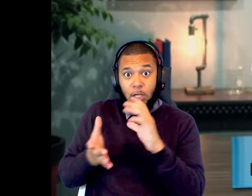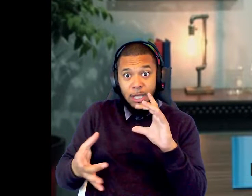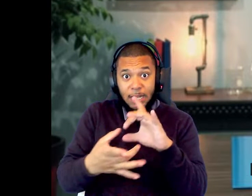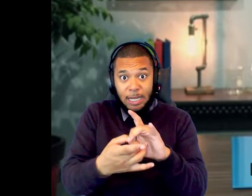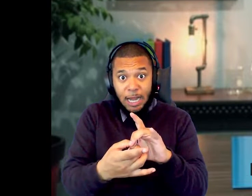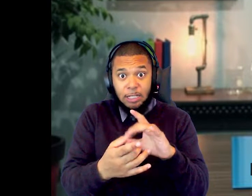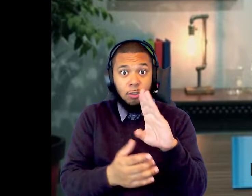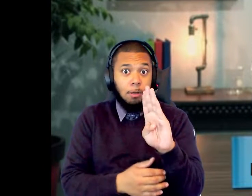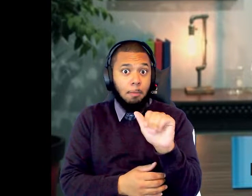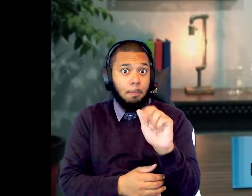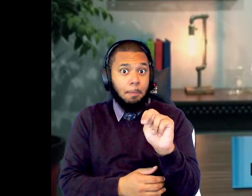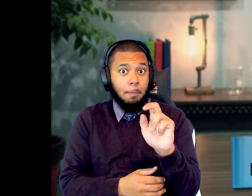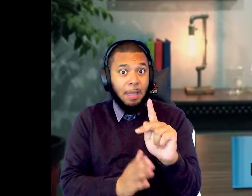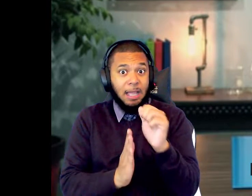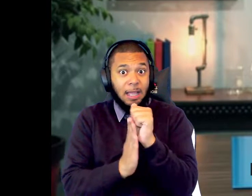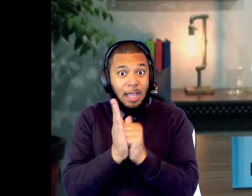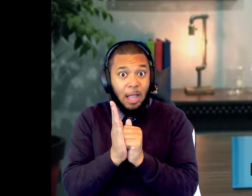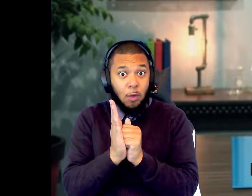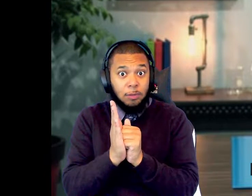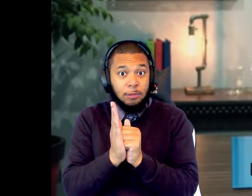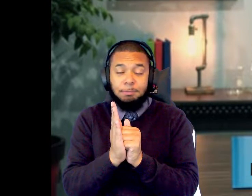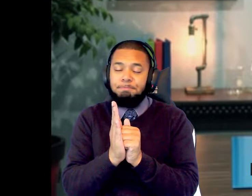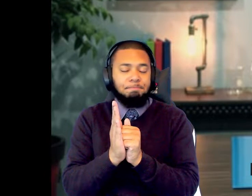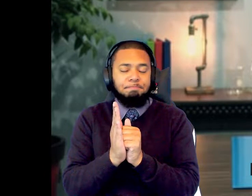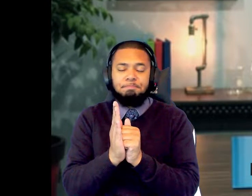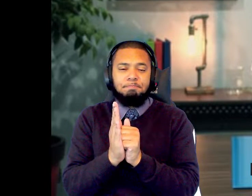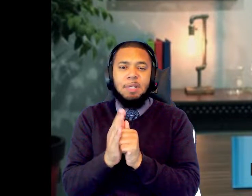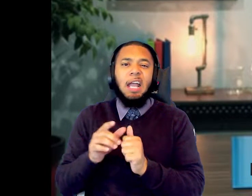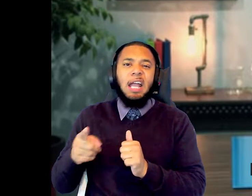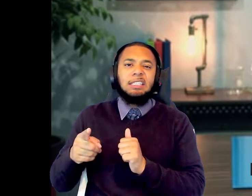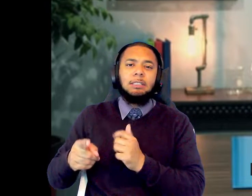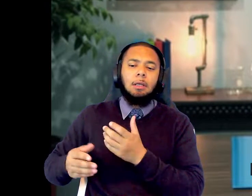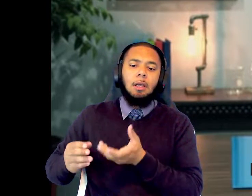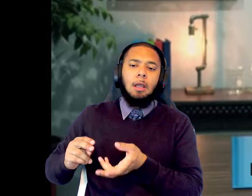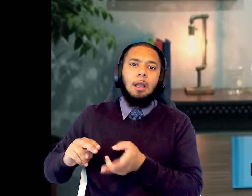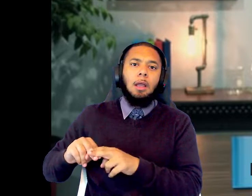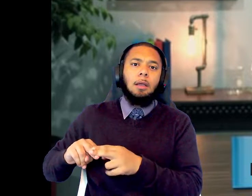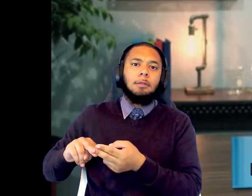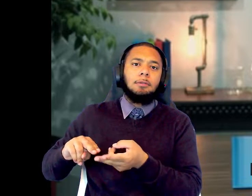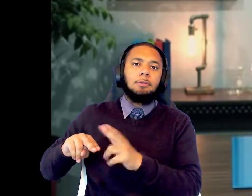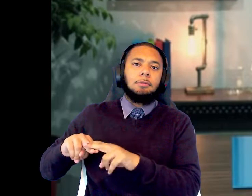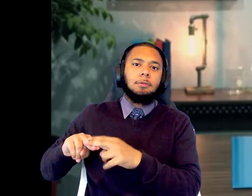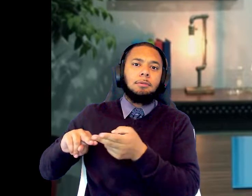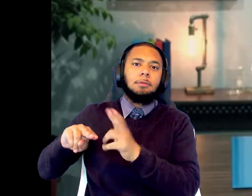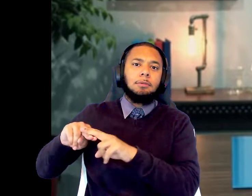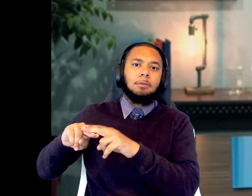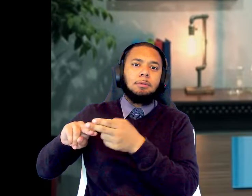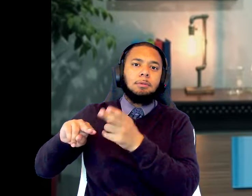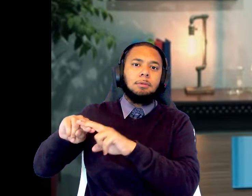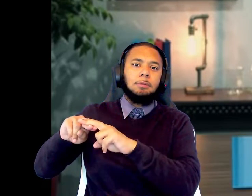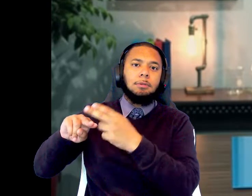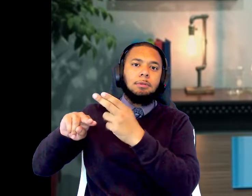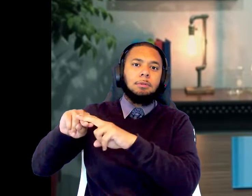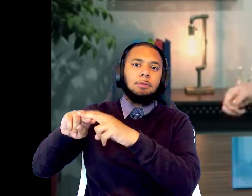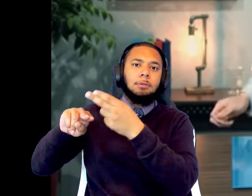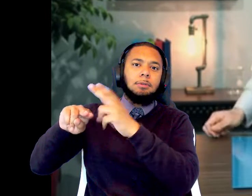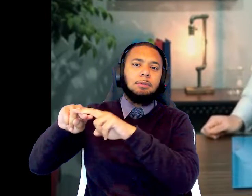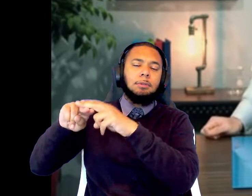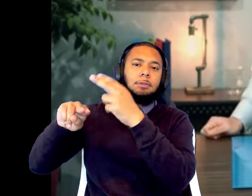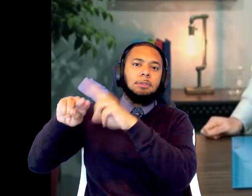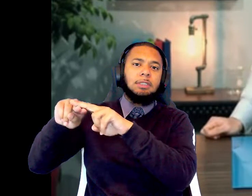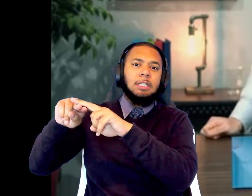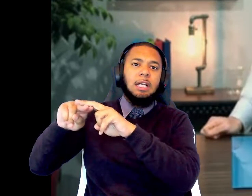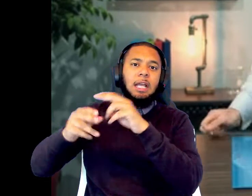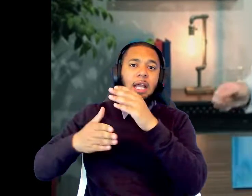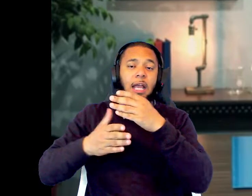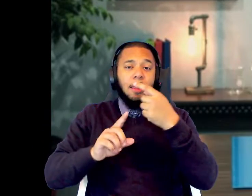accumulates everything you're buying over time. And then at the end of the month, you get a bill. And they're like, please pay us back.